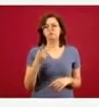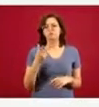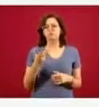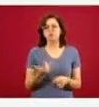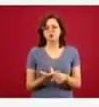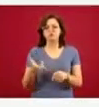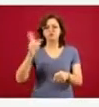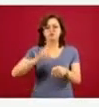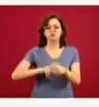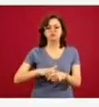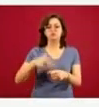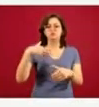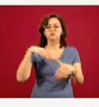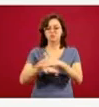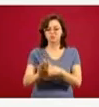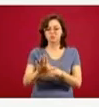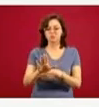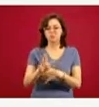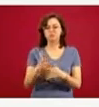the distribution